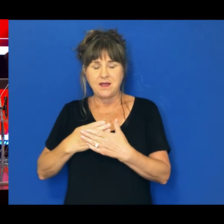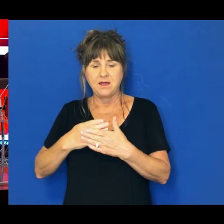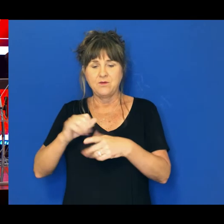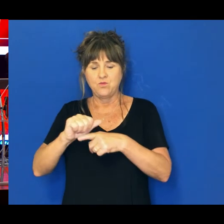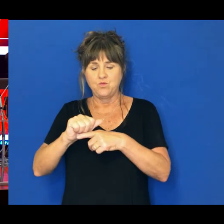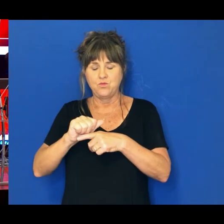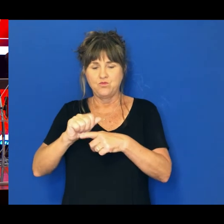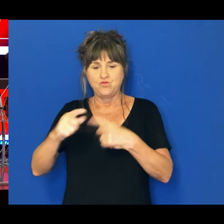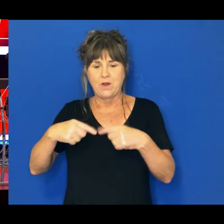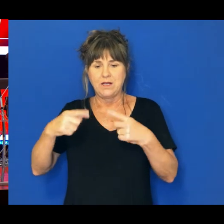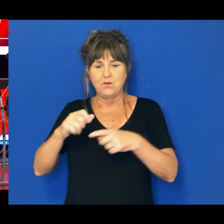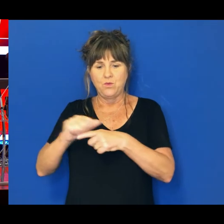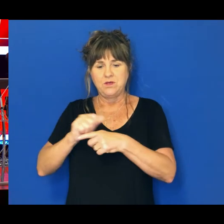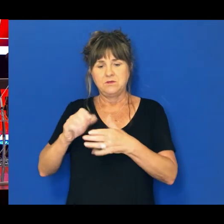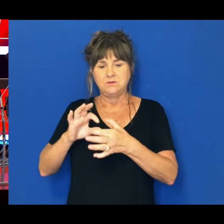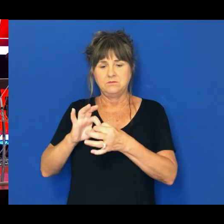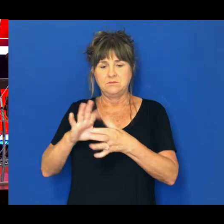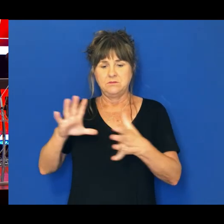wheels off.